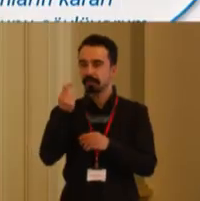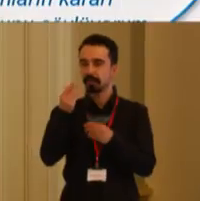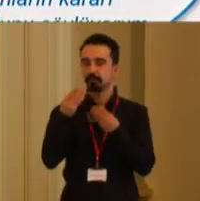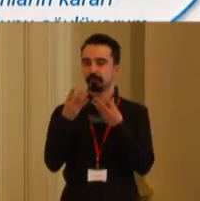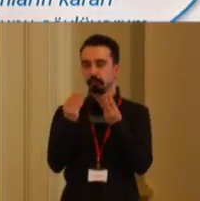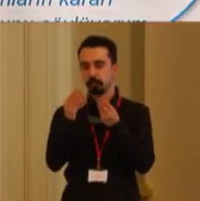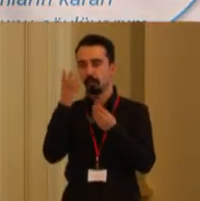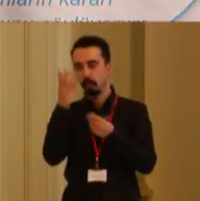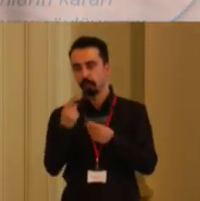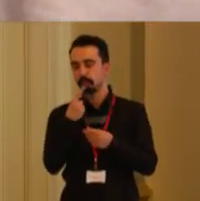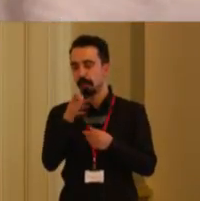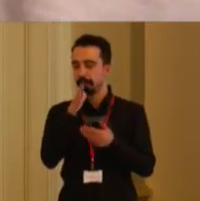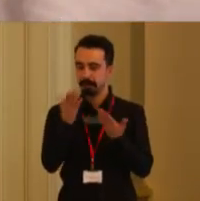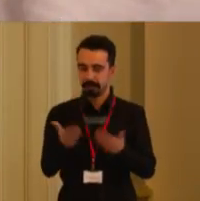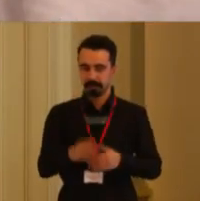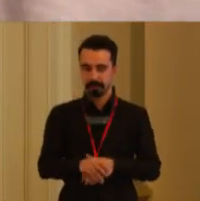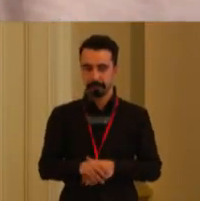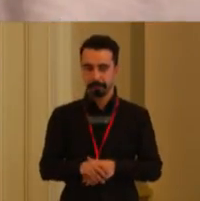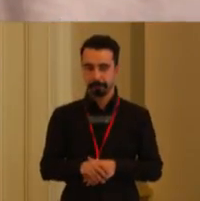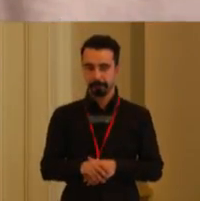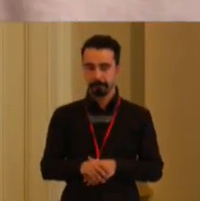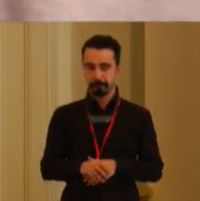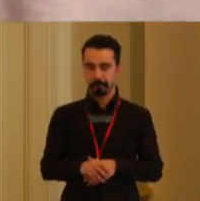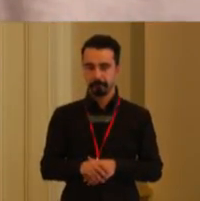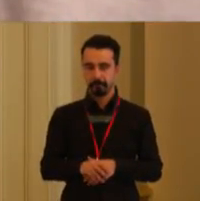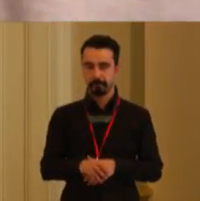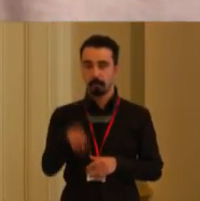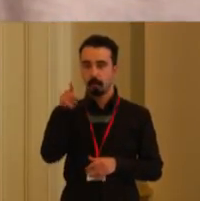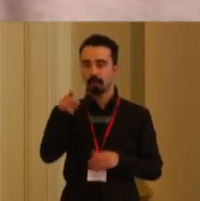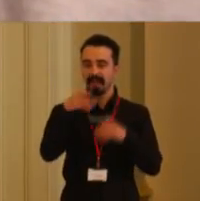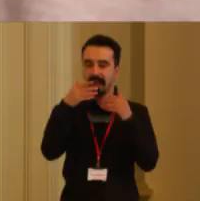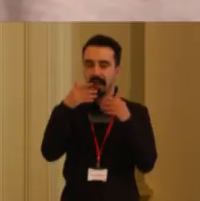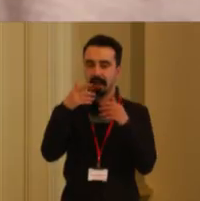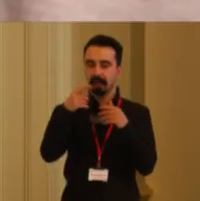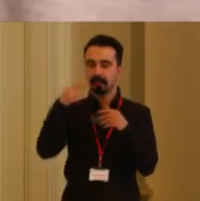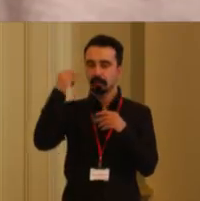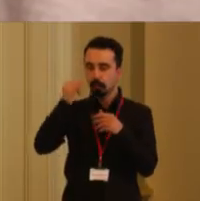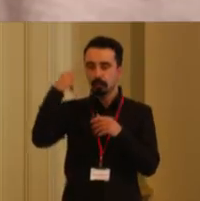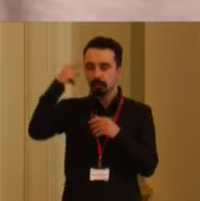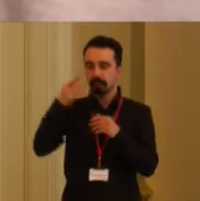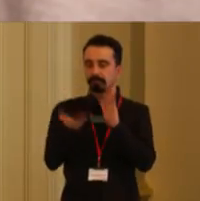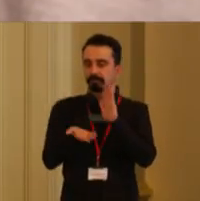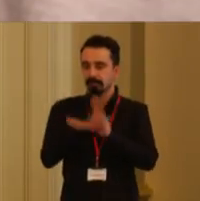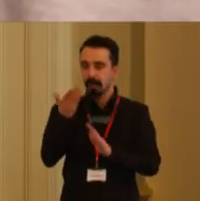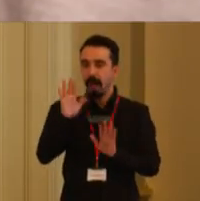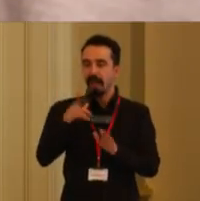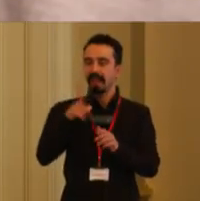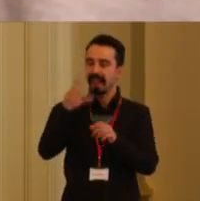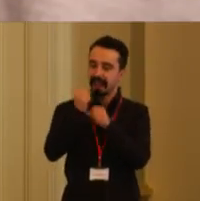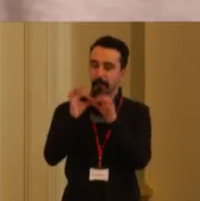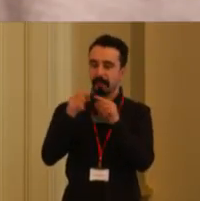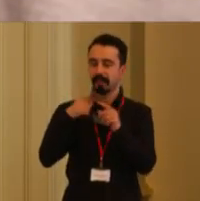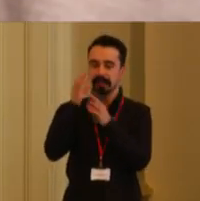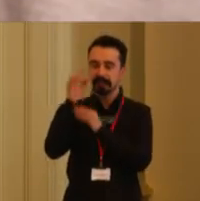people also are more lenient about LGBT these days. So prejudices seem to